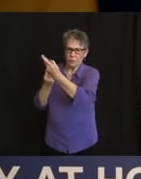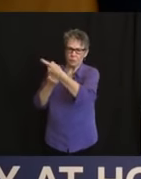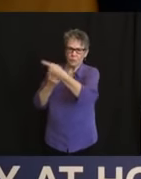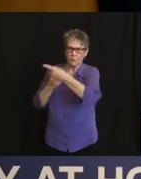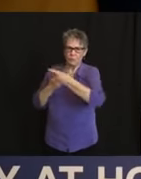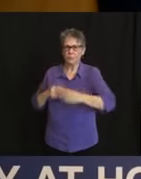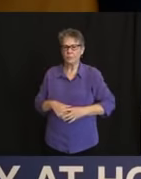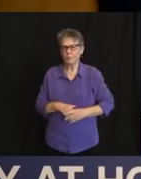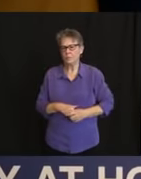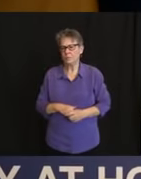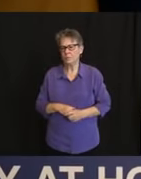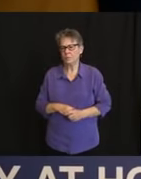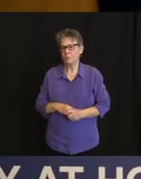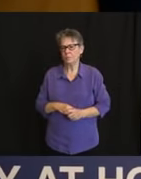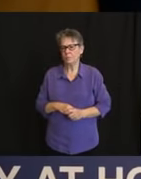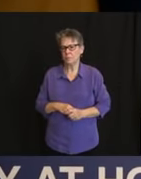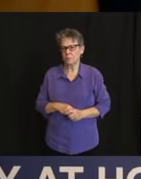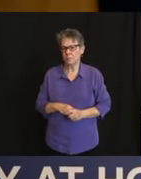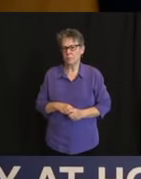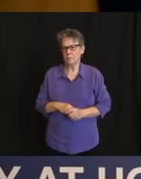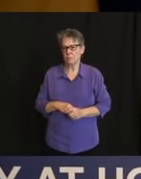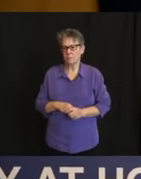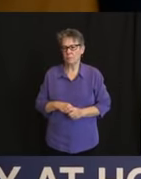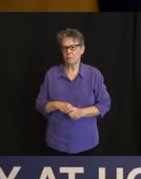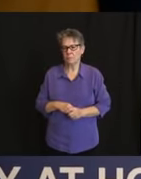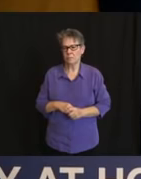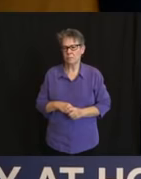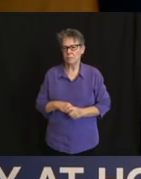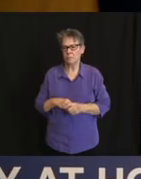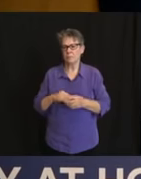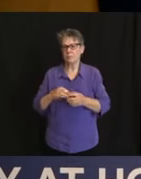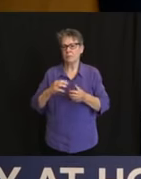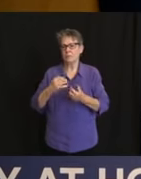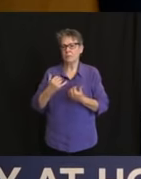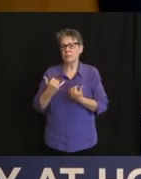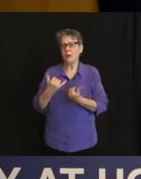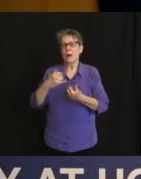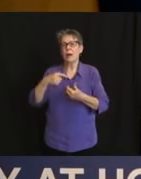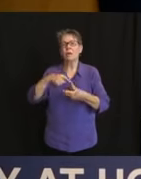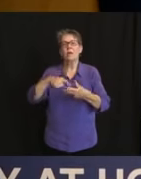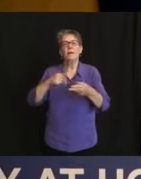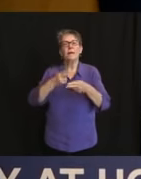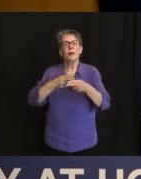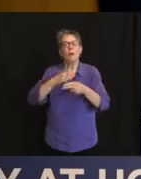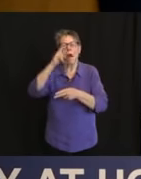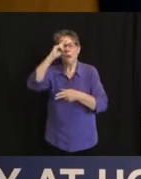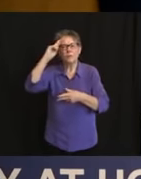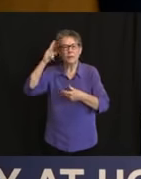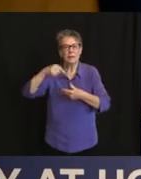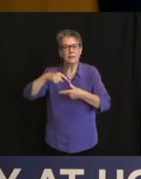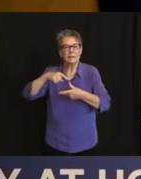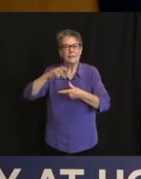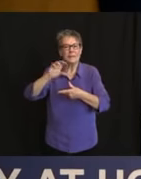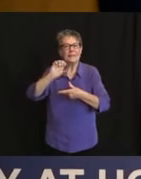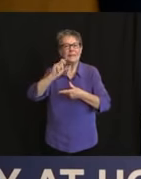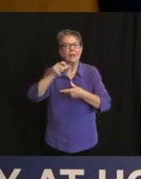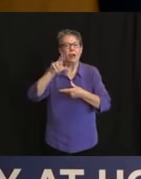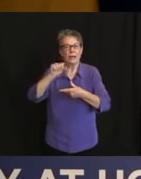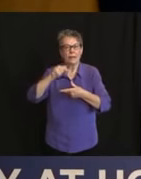up, served its 200th patient. To date, they've discharged 135 of